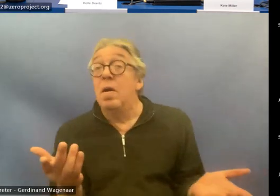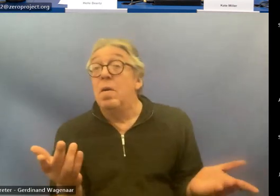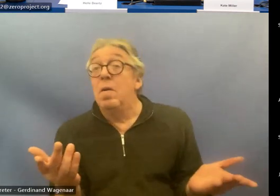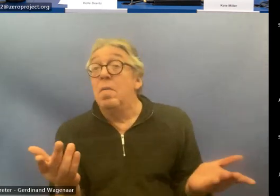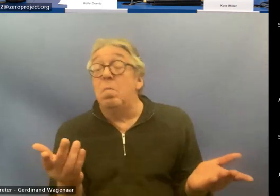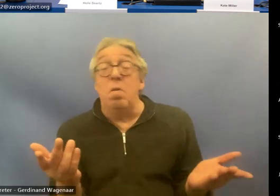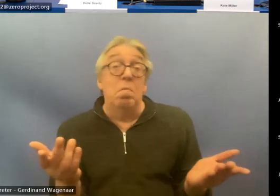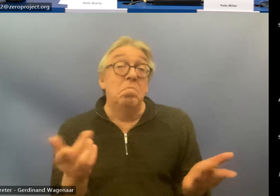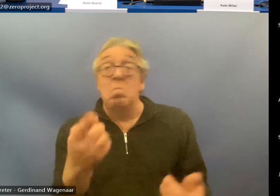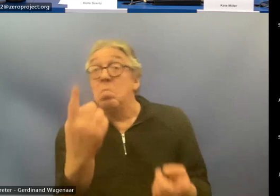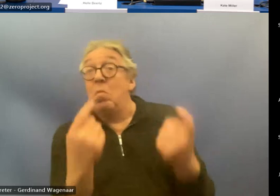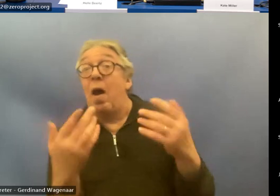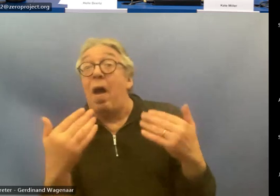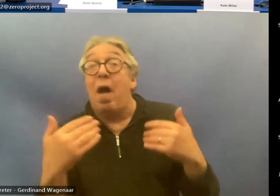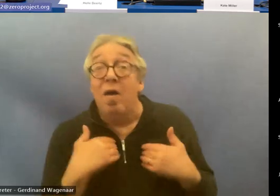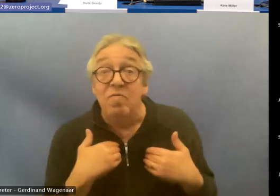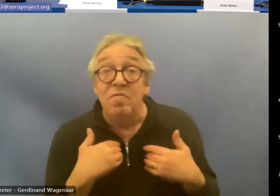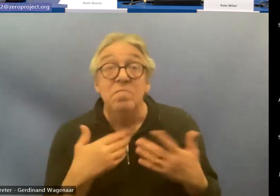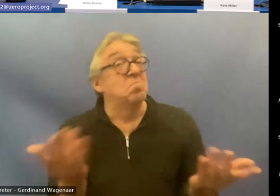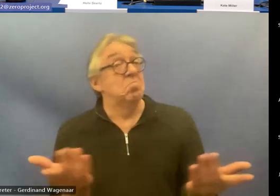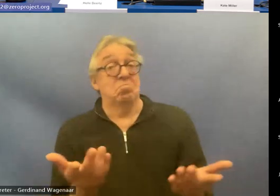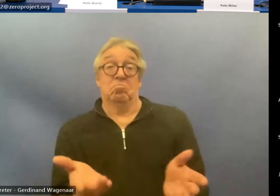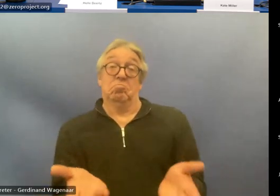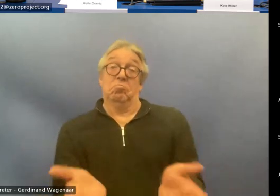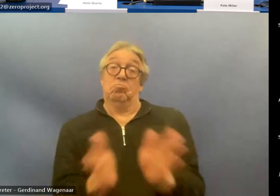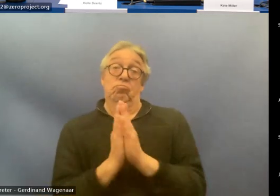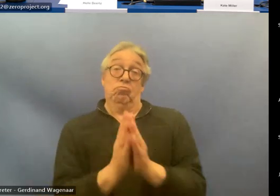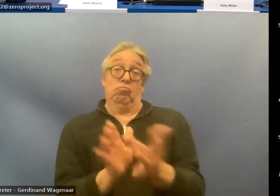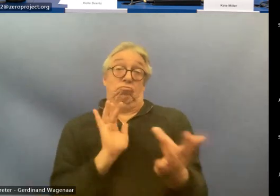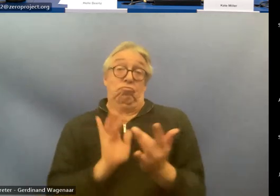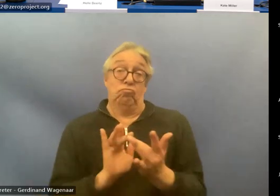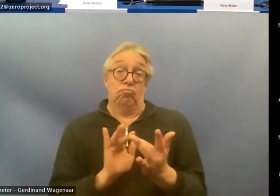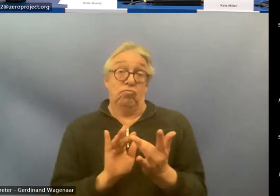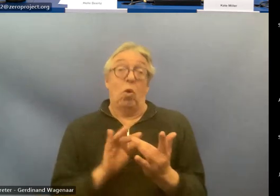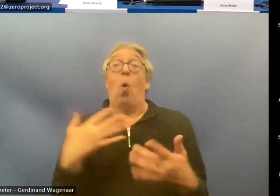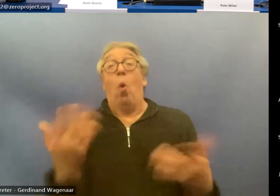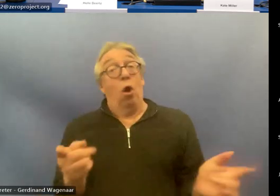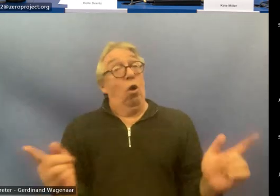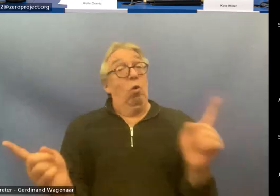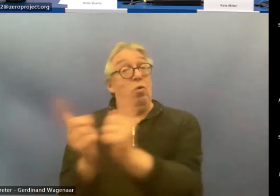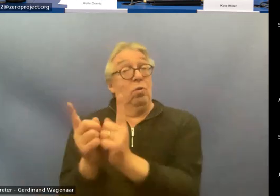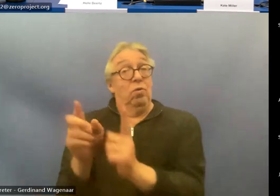And Ravi is there with you all at the hall. Thank you. I hope I'm well in time, Helle, for you.